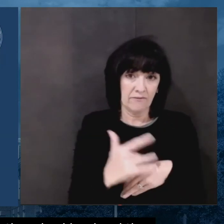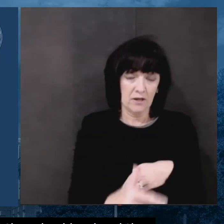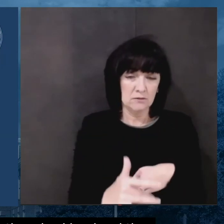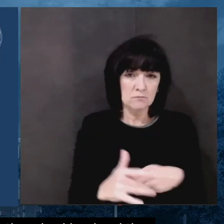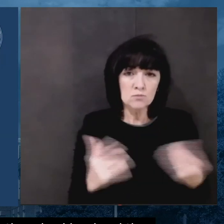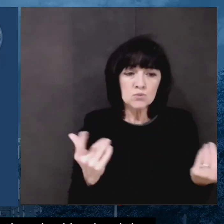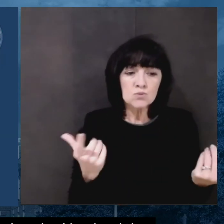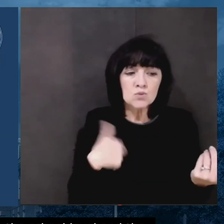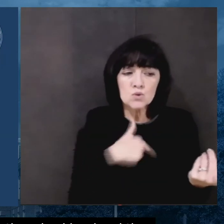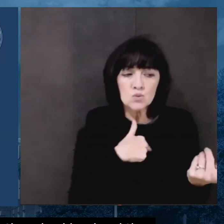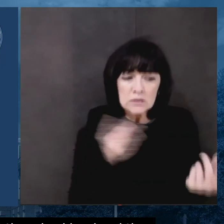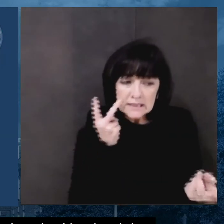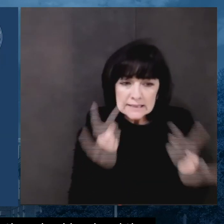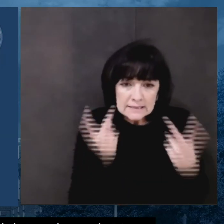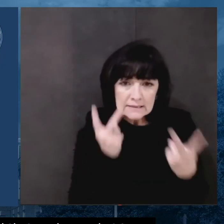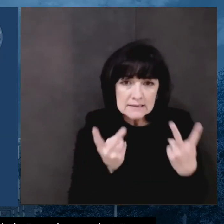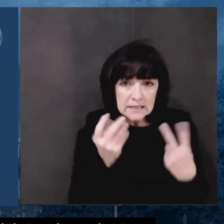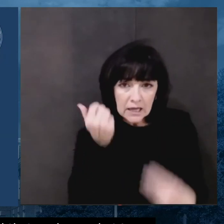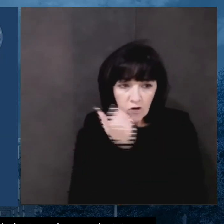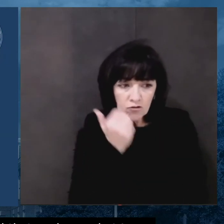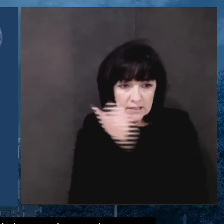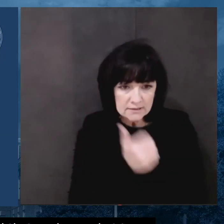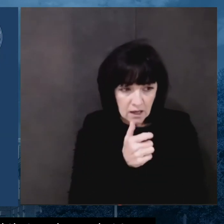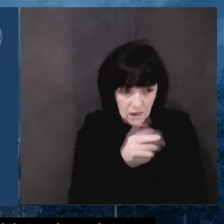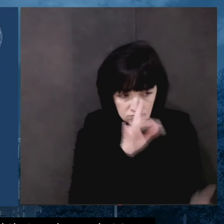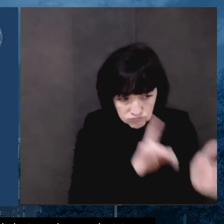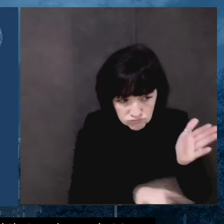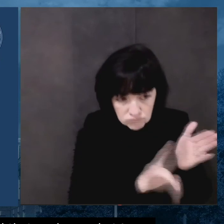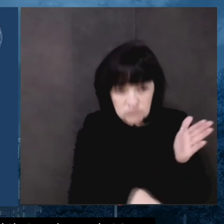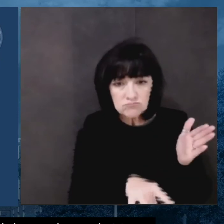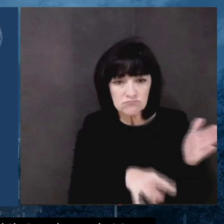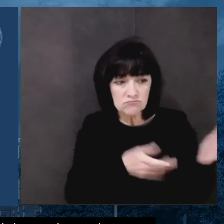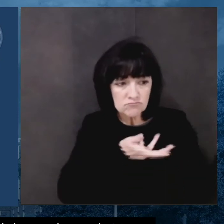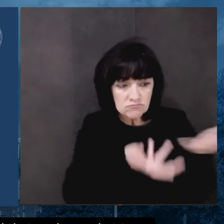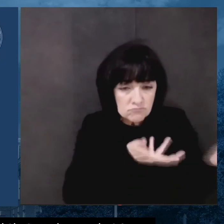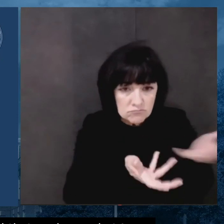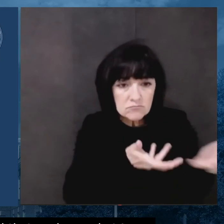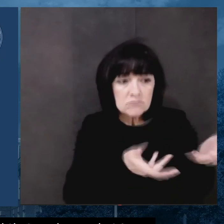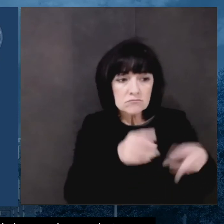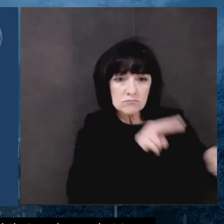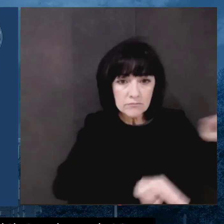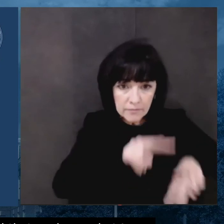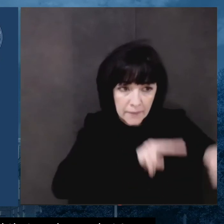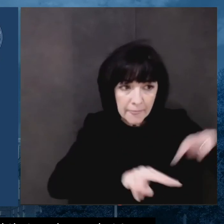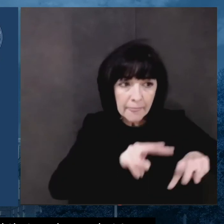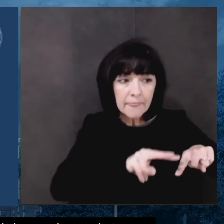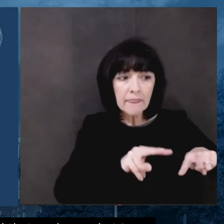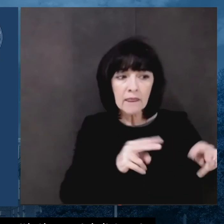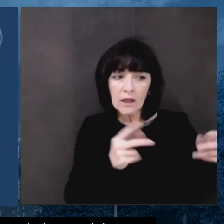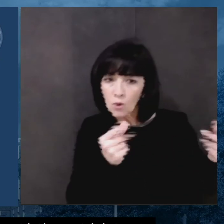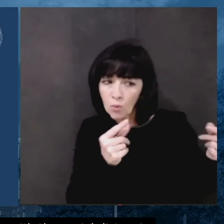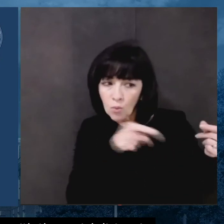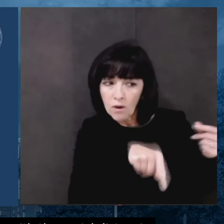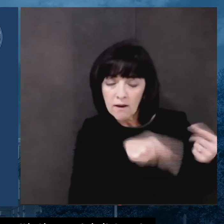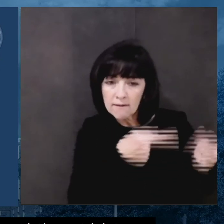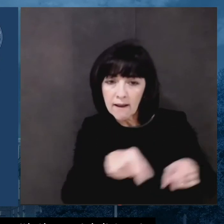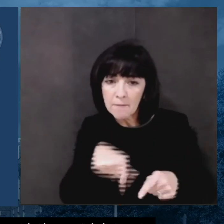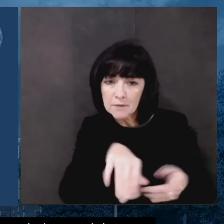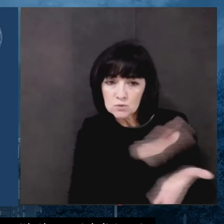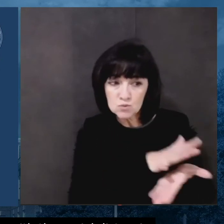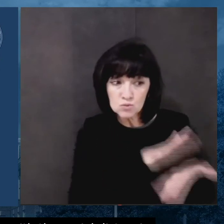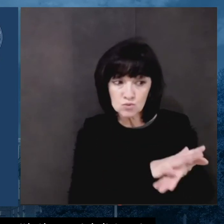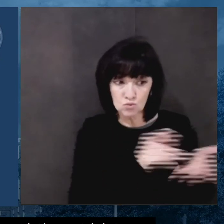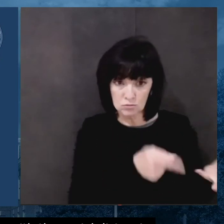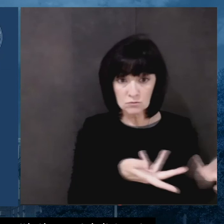schools, whether there's compliance with social distancing and mask wearing, whether there's been much transmission, which there